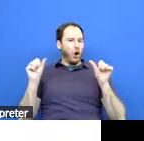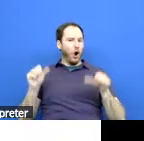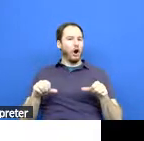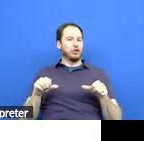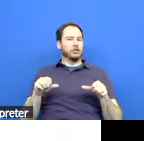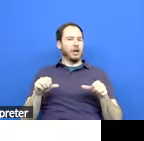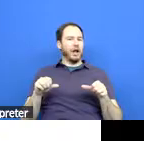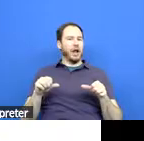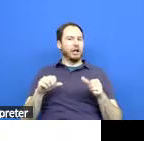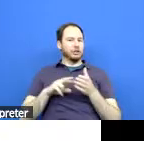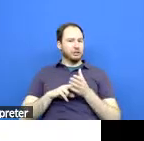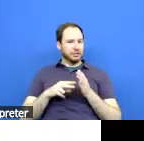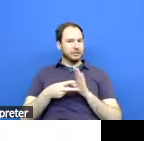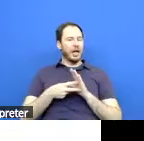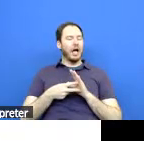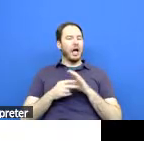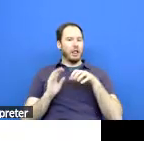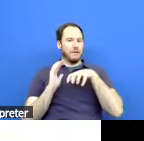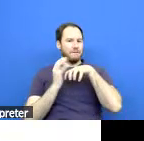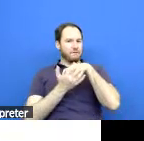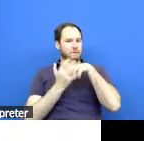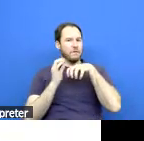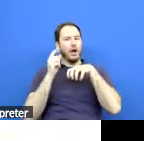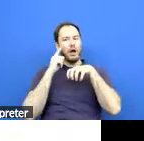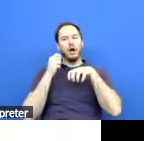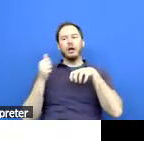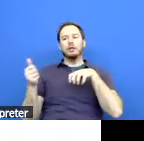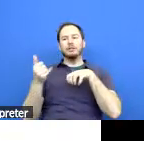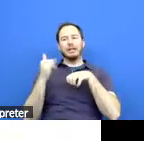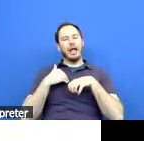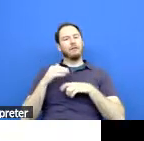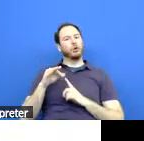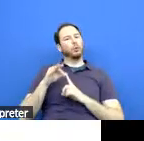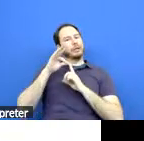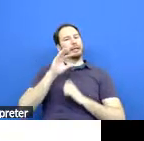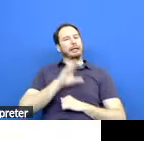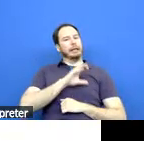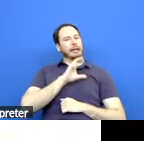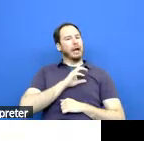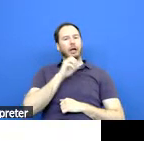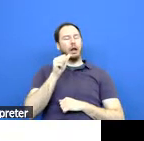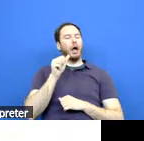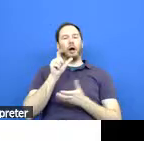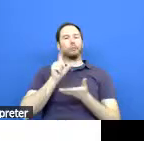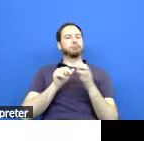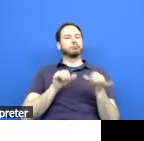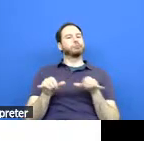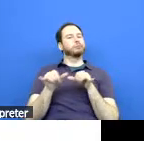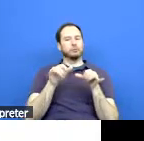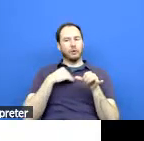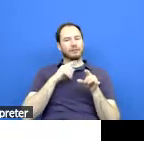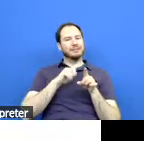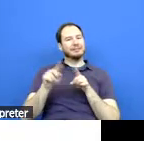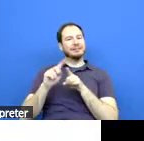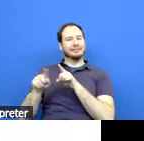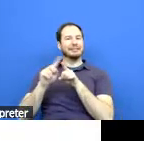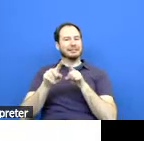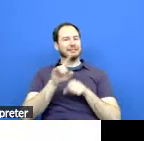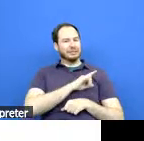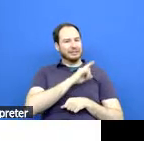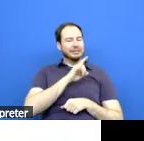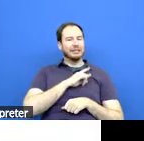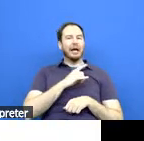architectural style on the front, but each one has different character. So there's a bunch of different styles: vertical board